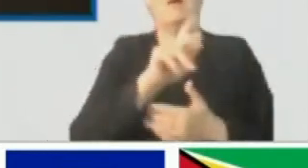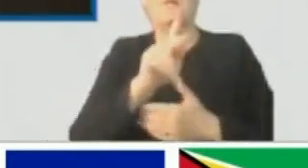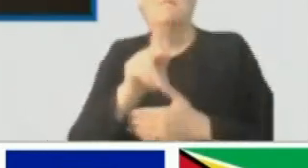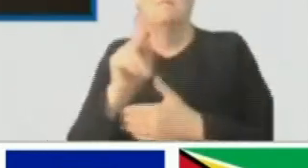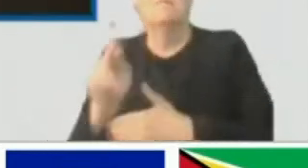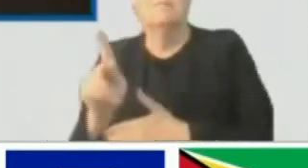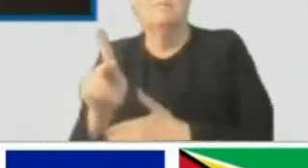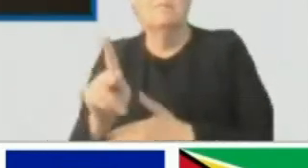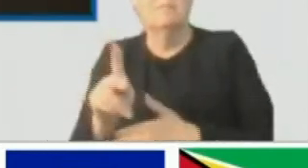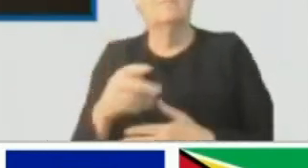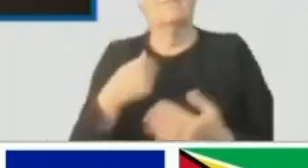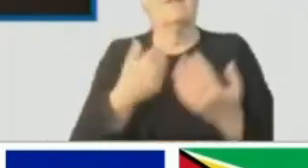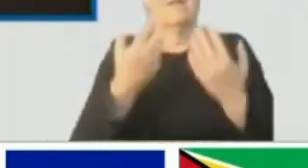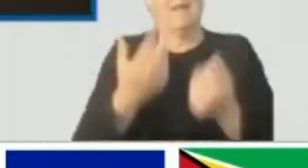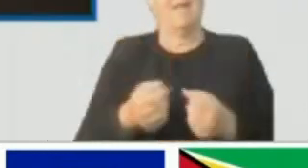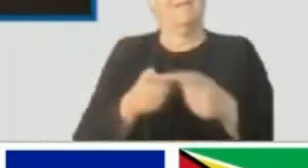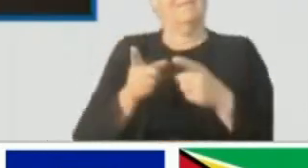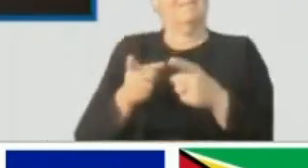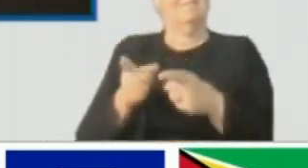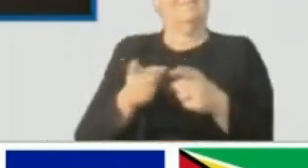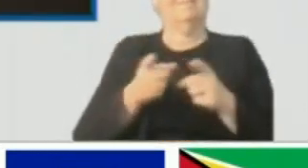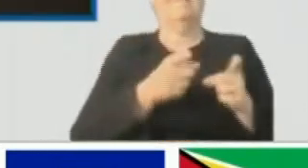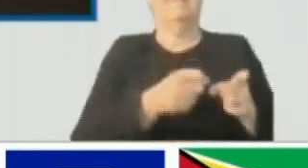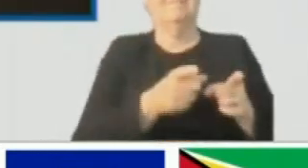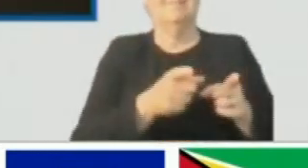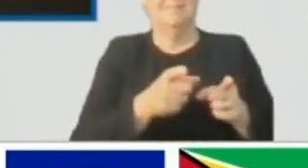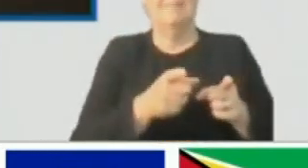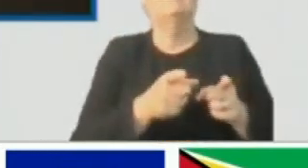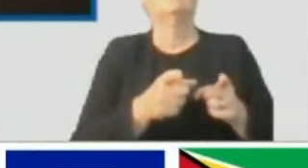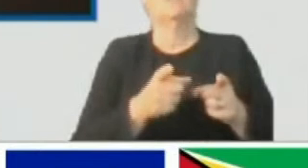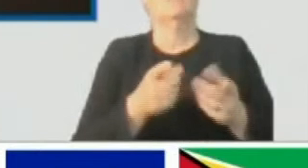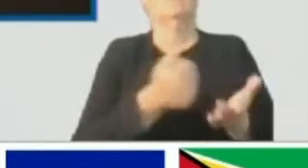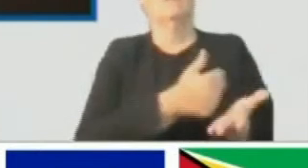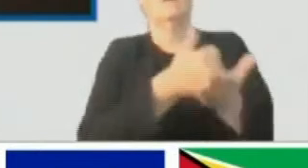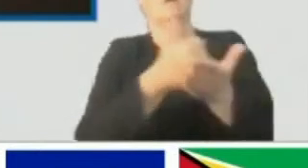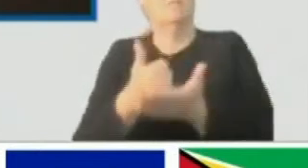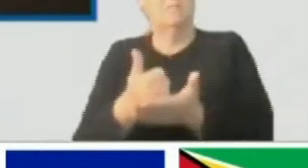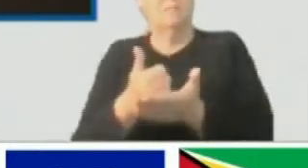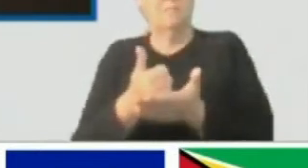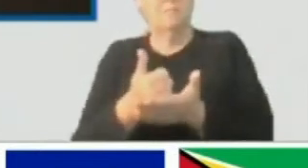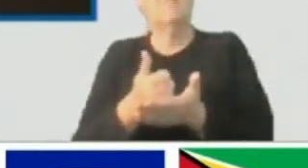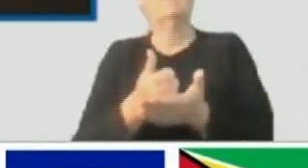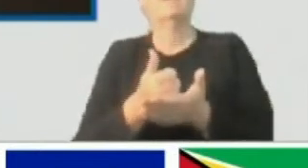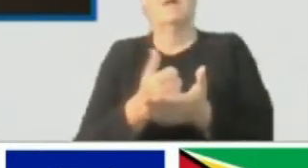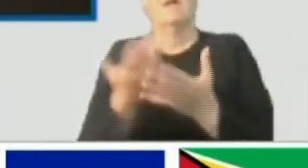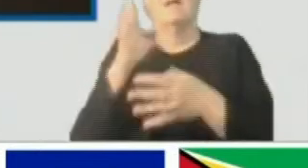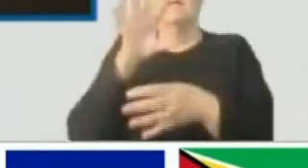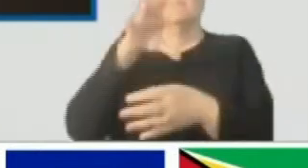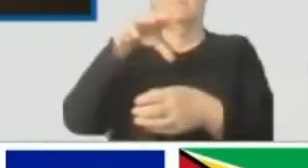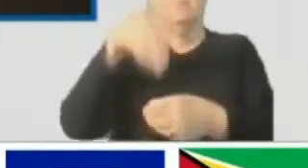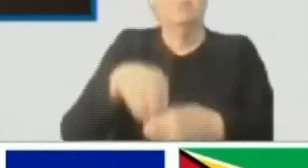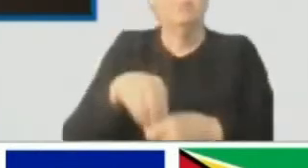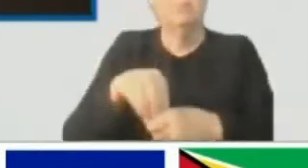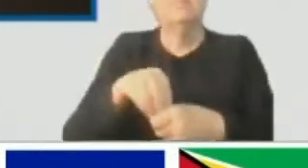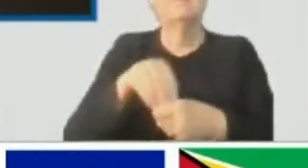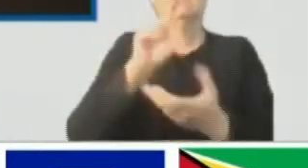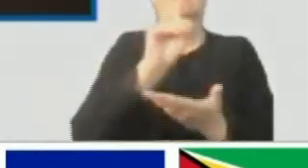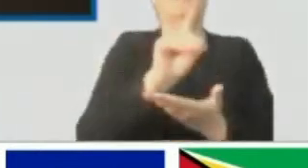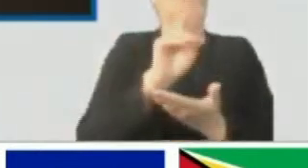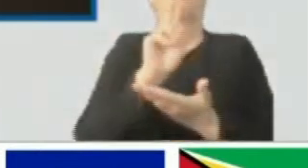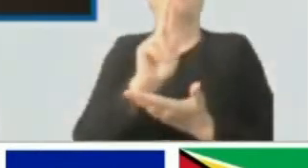to integrate disaster risk reduction into the national development of the